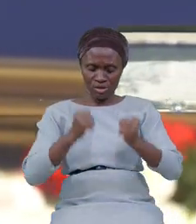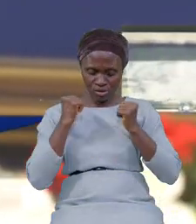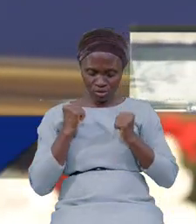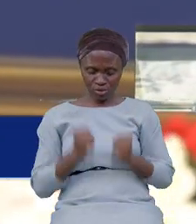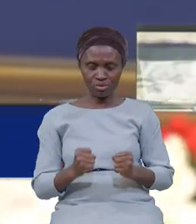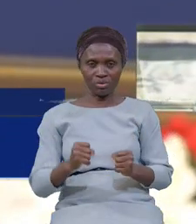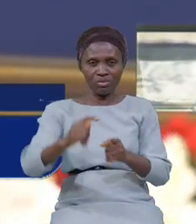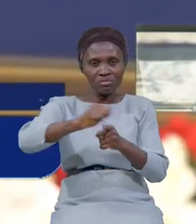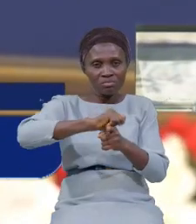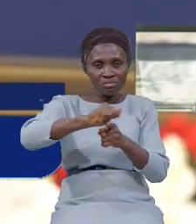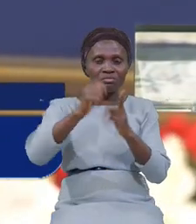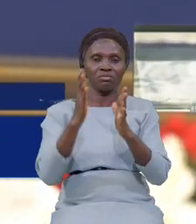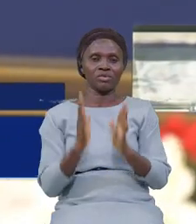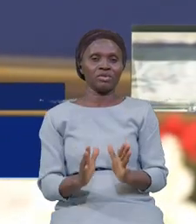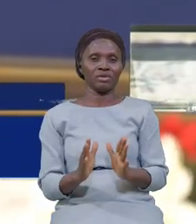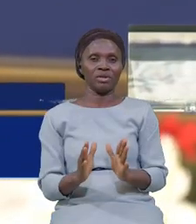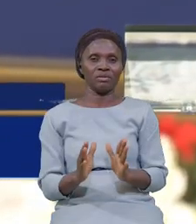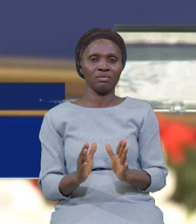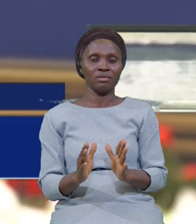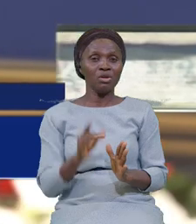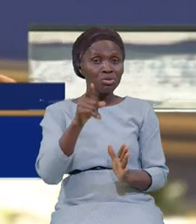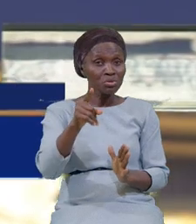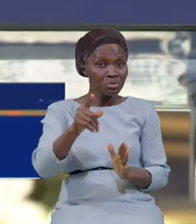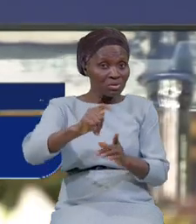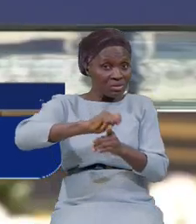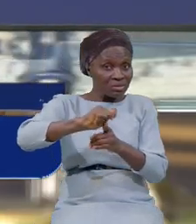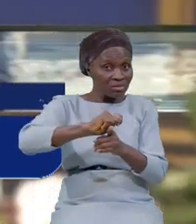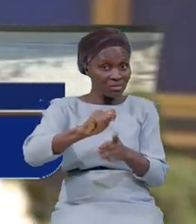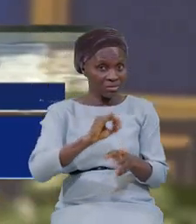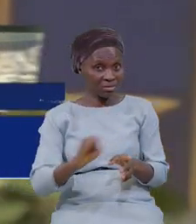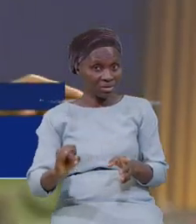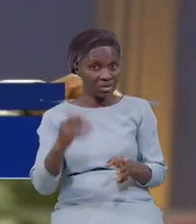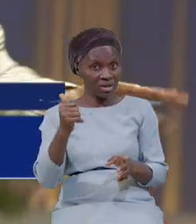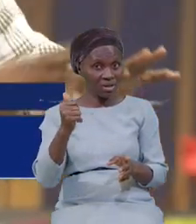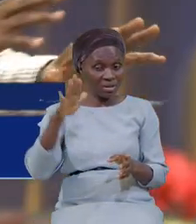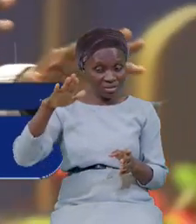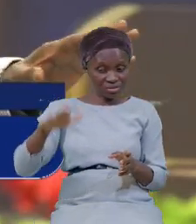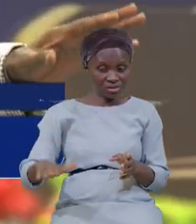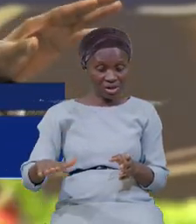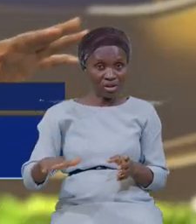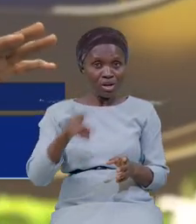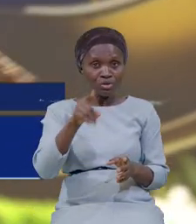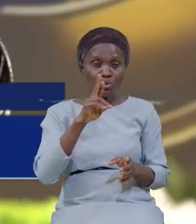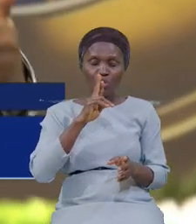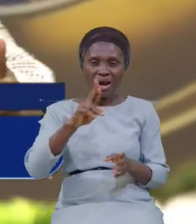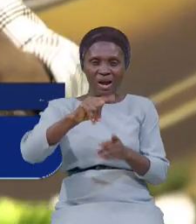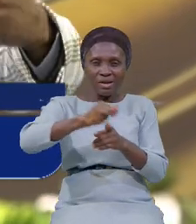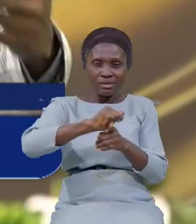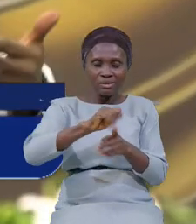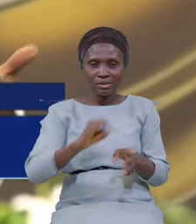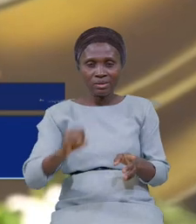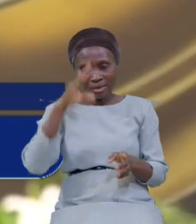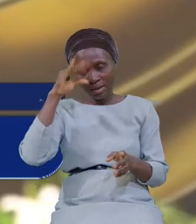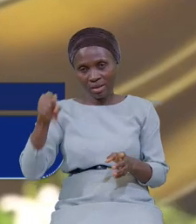retrainer. You're training up the child, and you trained him in little things before